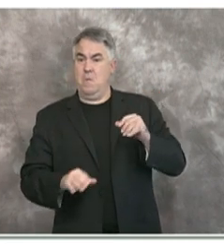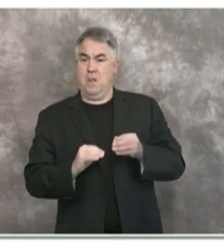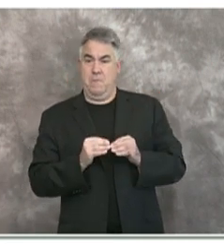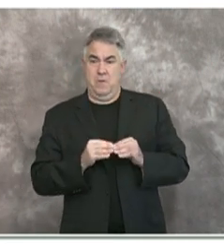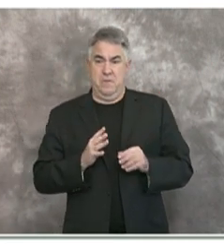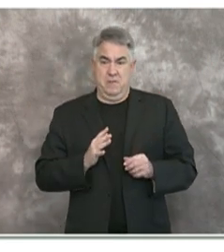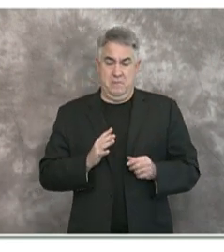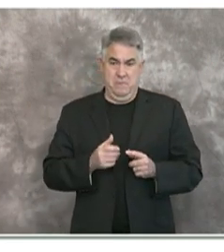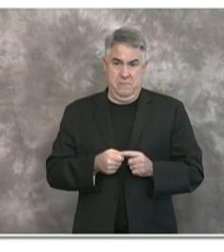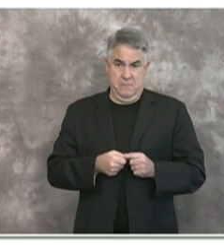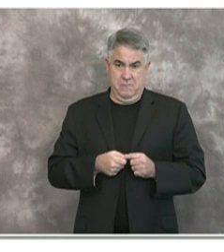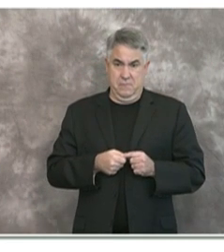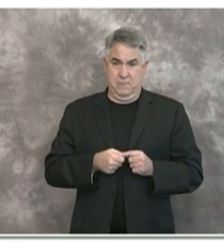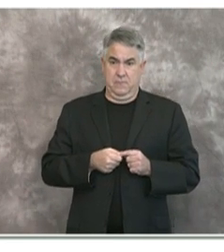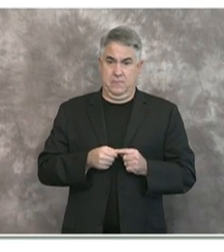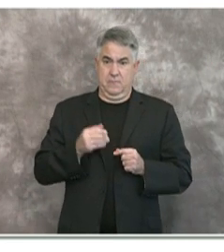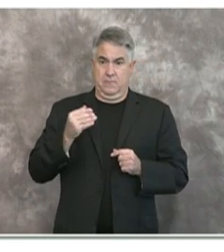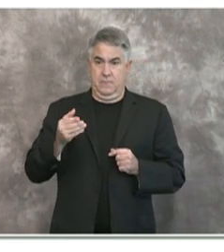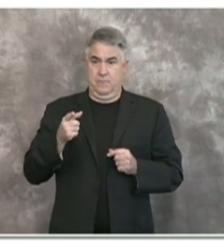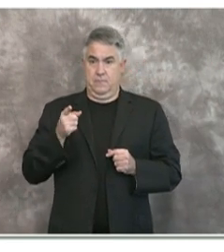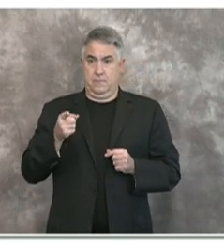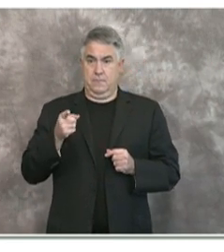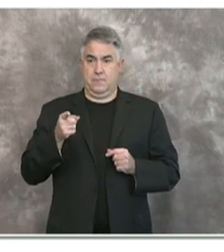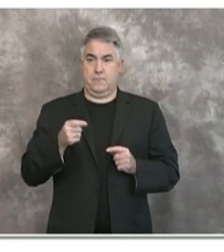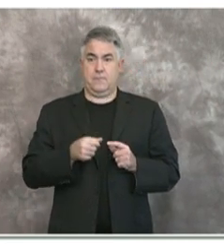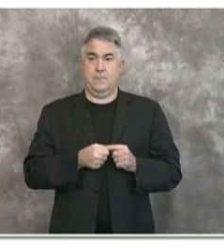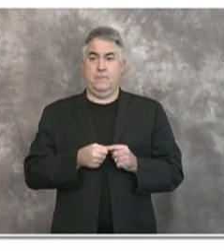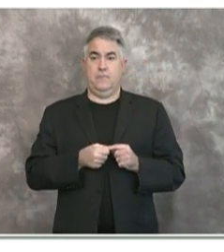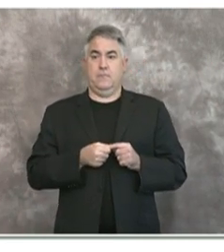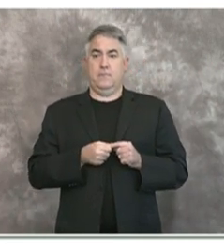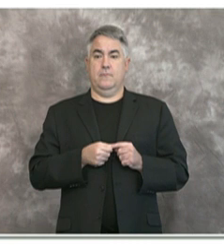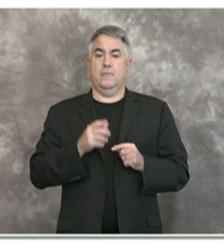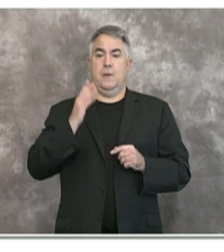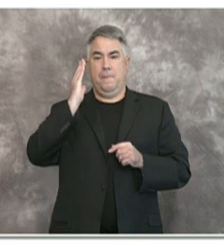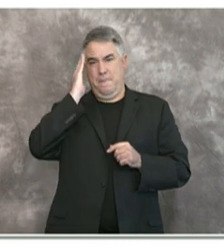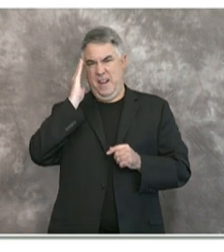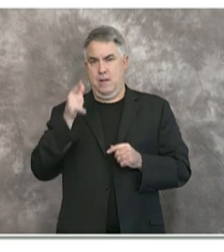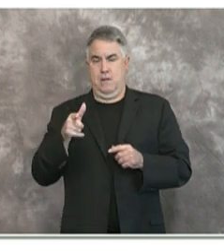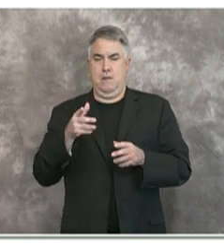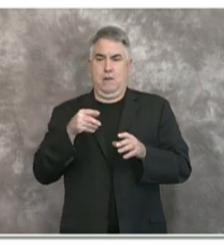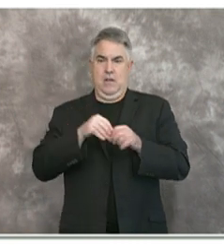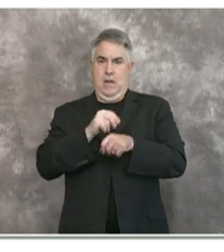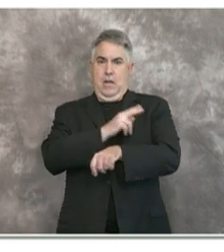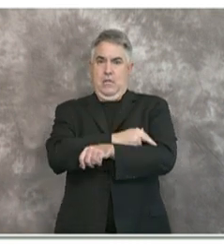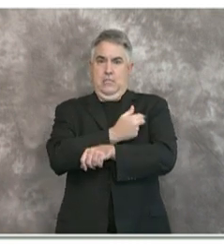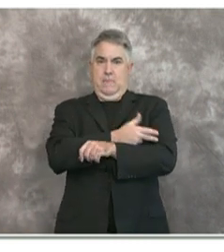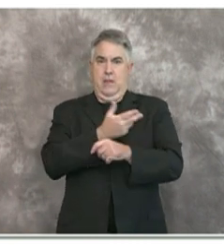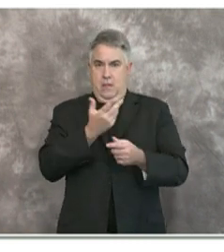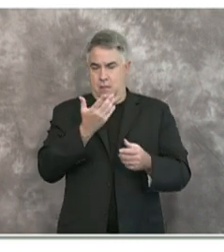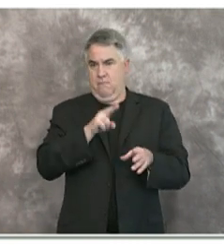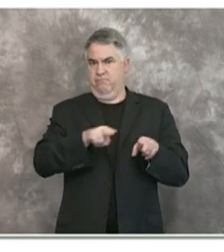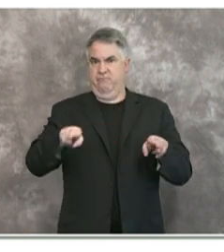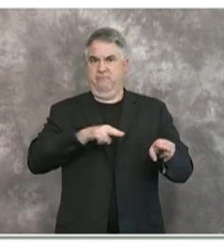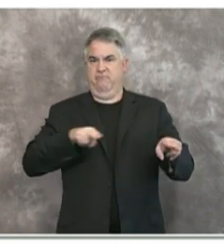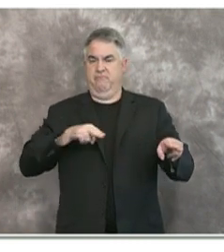the next slide, shows our capacity for hospitalization. It shows, and this is,